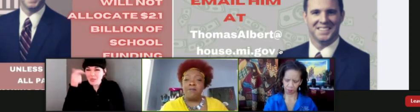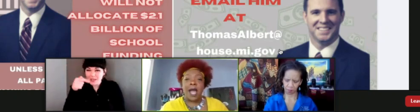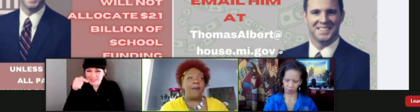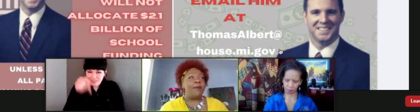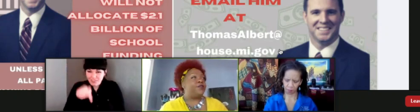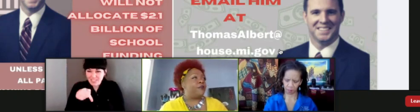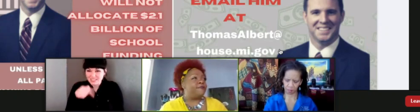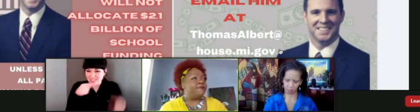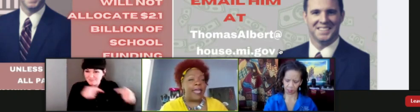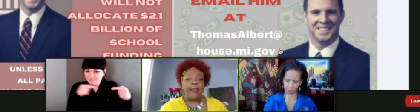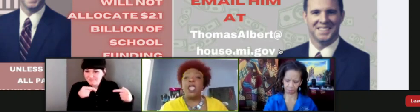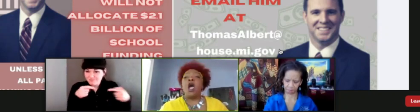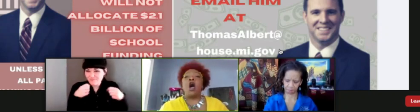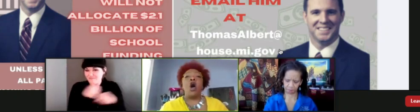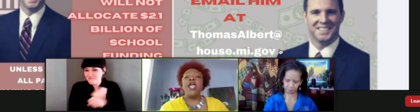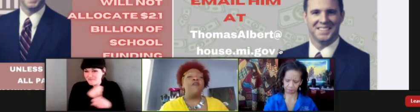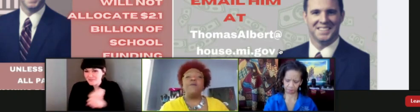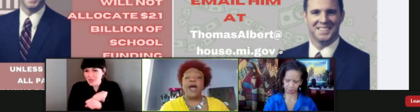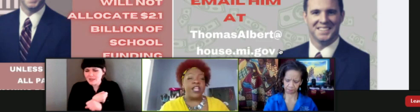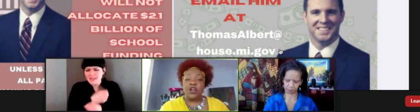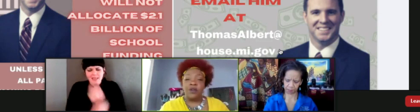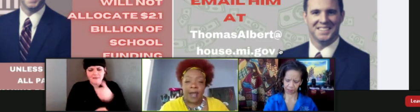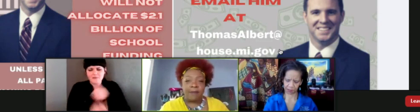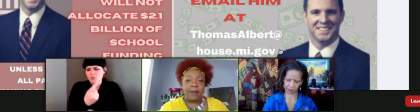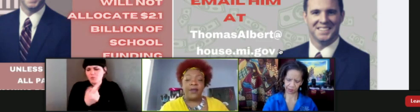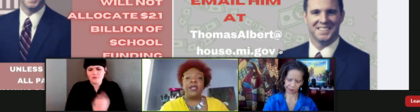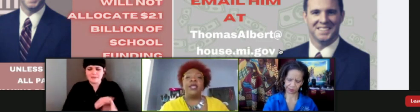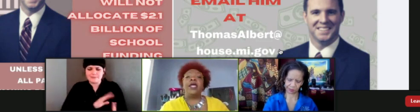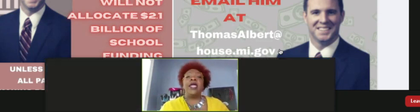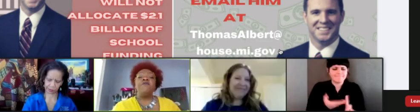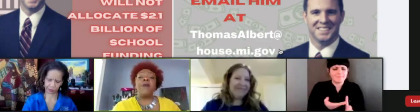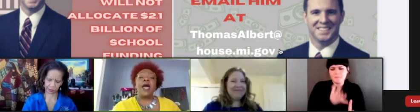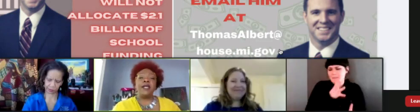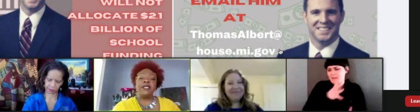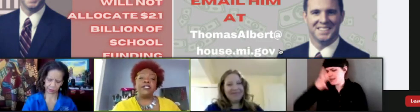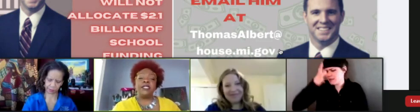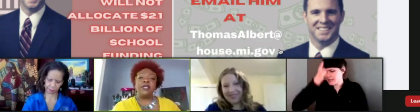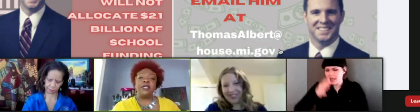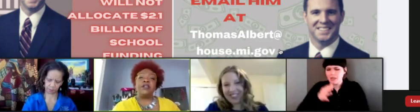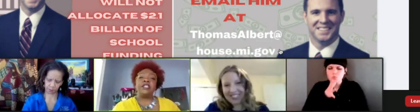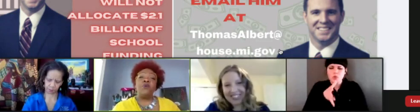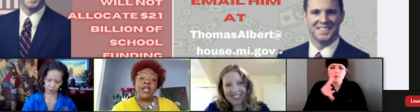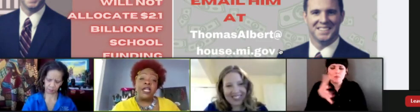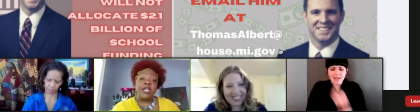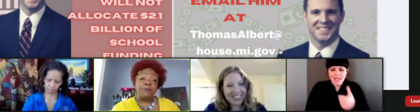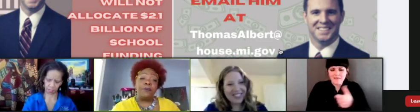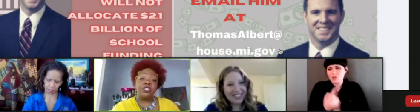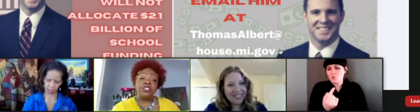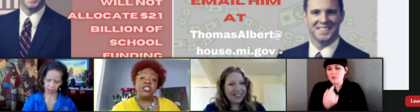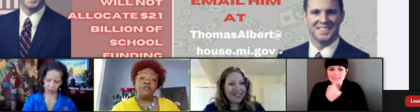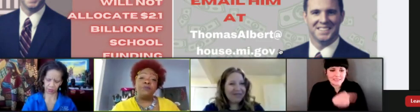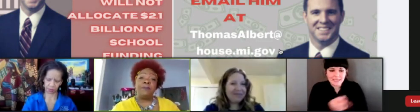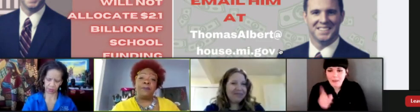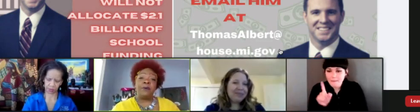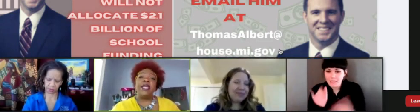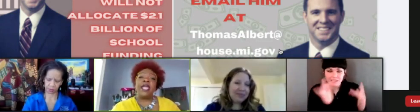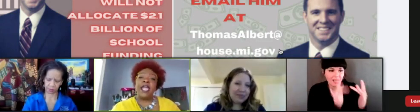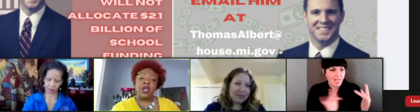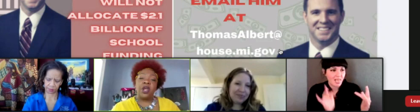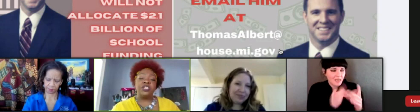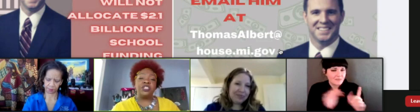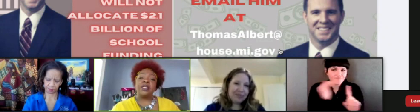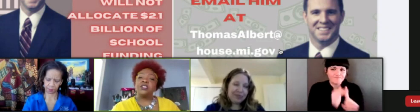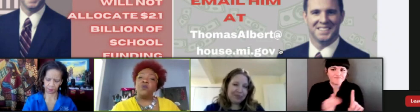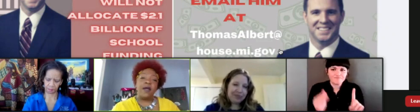your mama, your daddy, or everybody, your grandmother, everybody needs to get on this, and we need to push these people